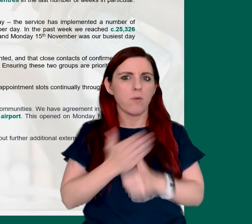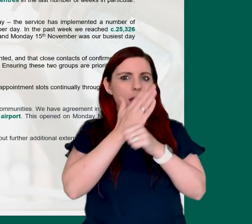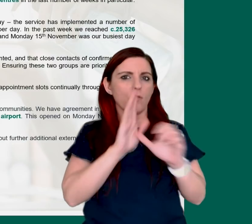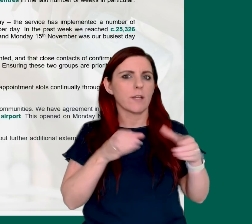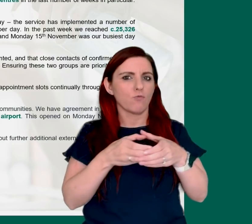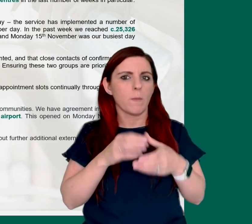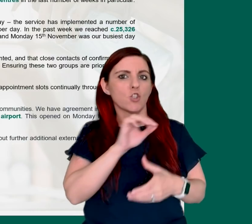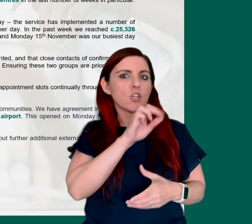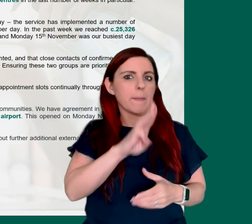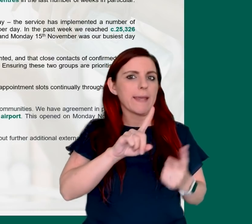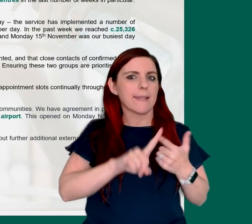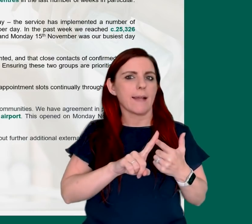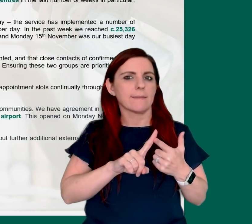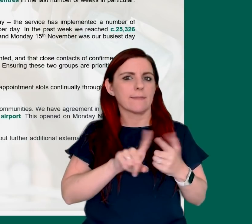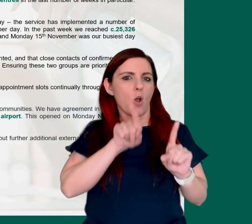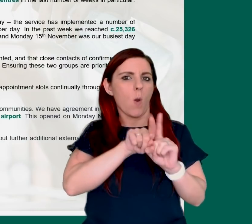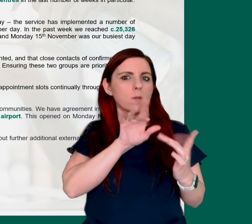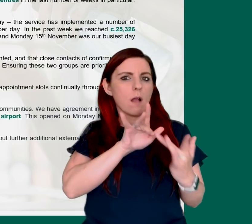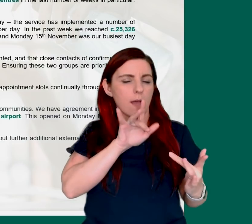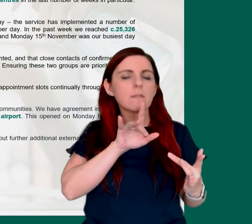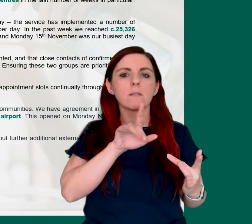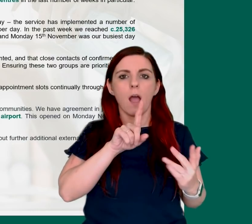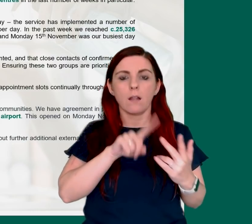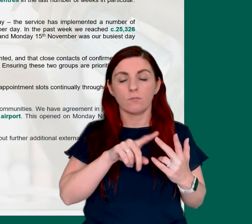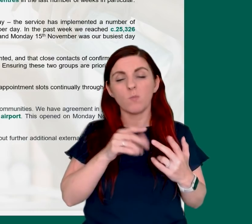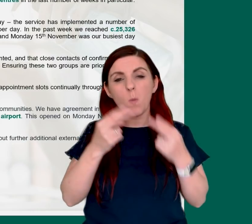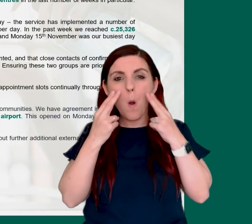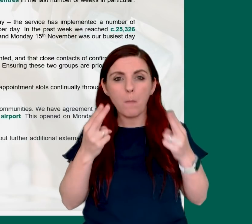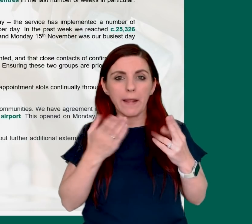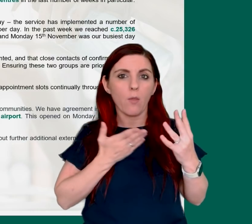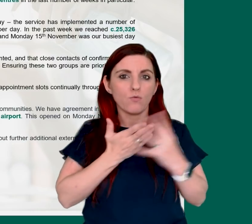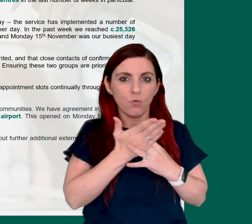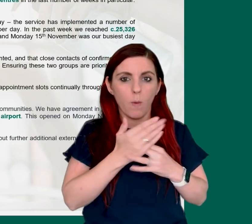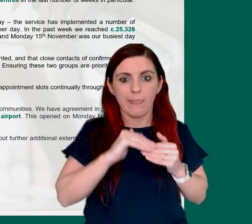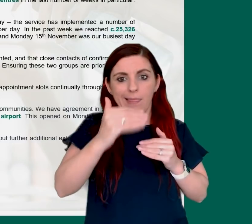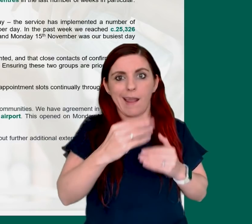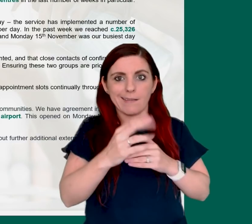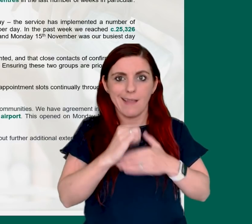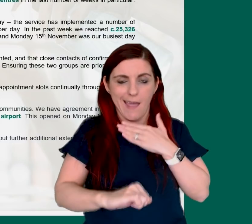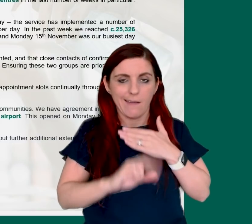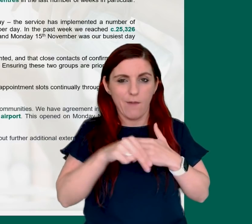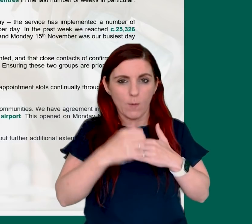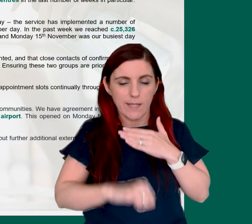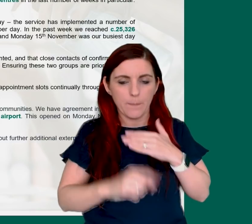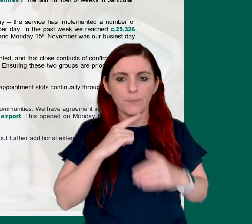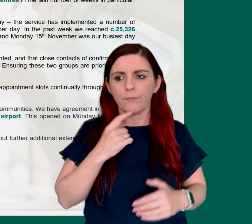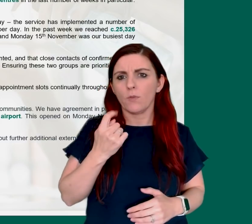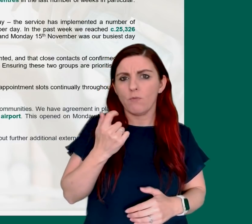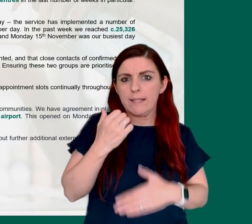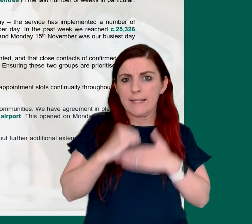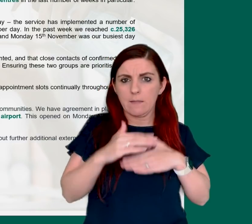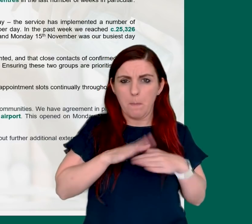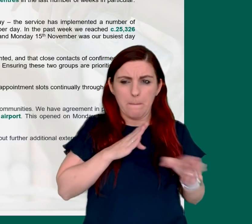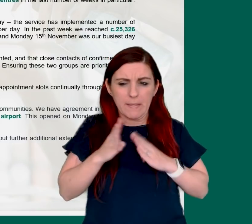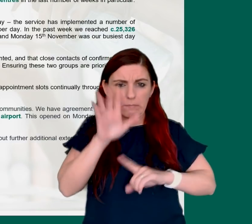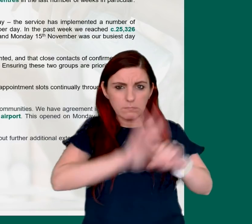around GPs and close contacts, and in general terms, we're getting those through in terms of the following day. In recent days, it has been busy around the